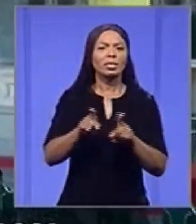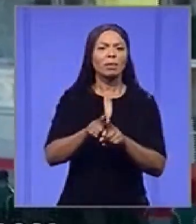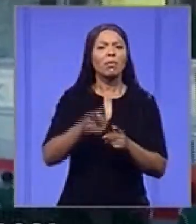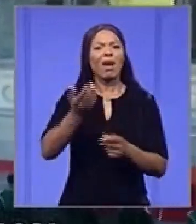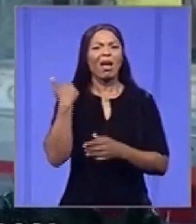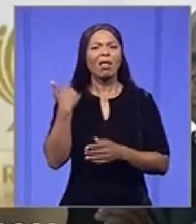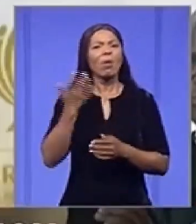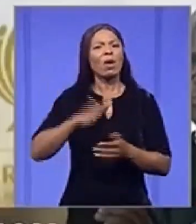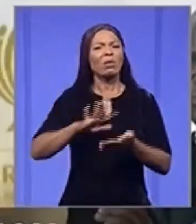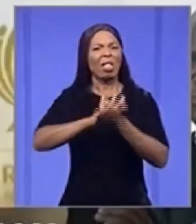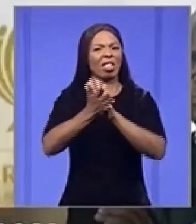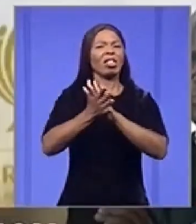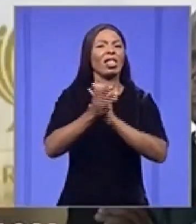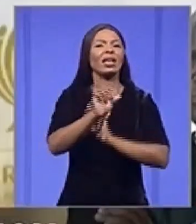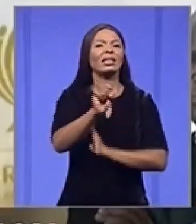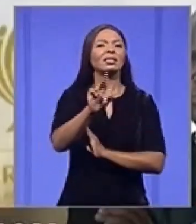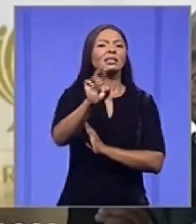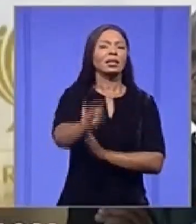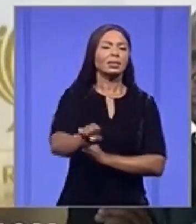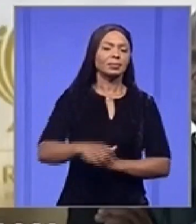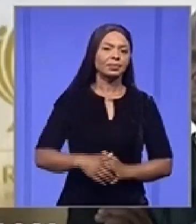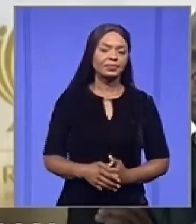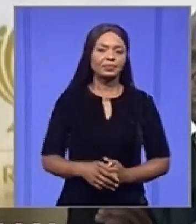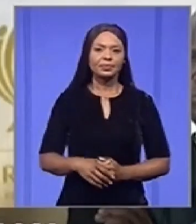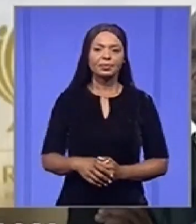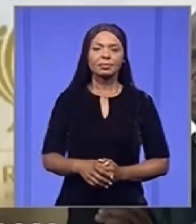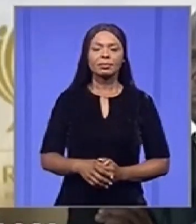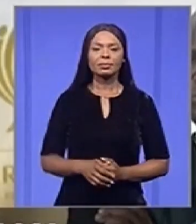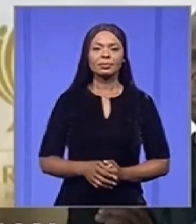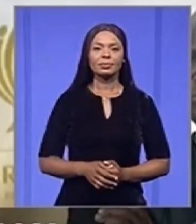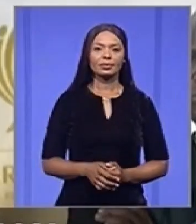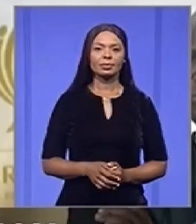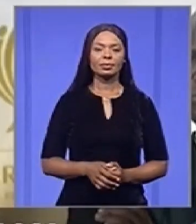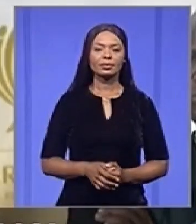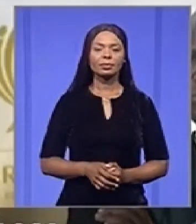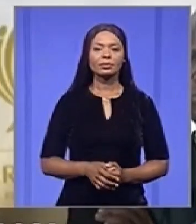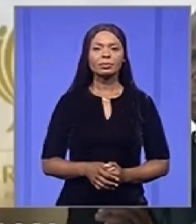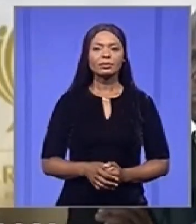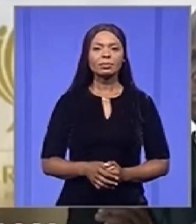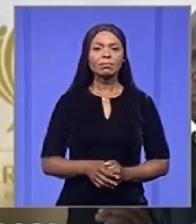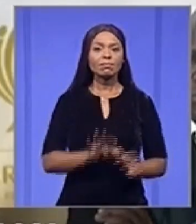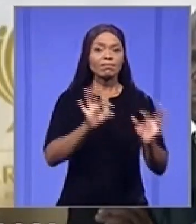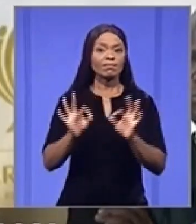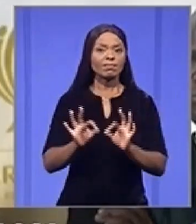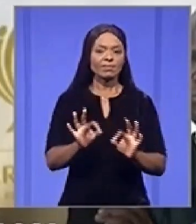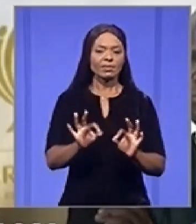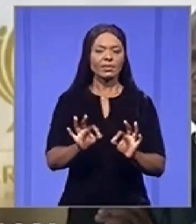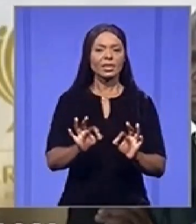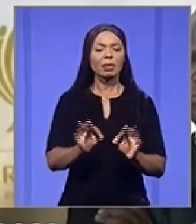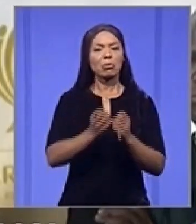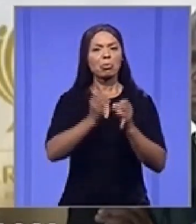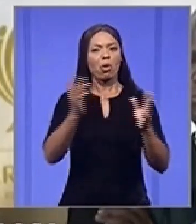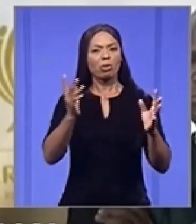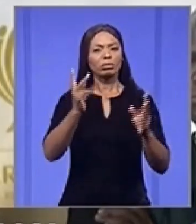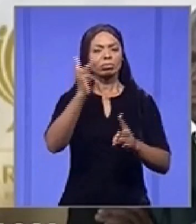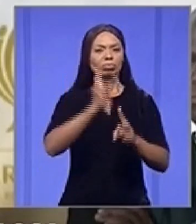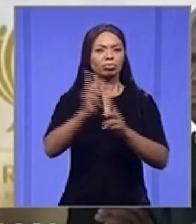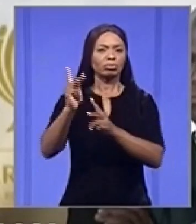bomo. The credibility and efficiency of a number of